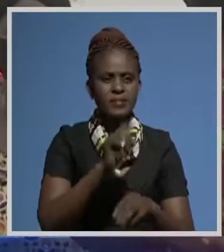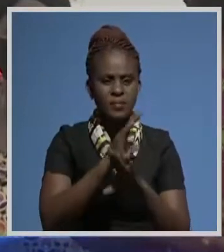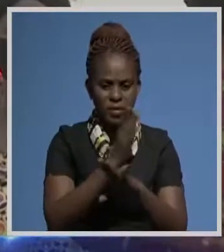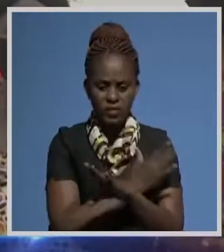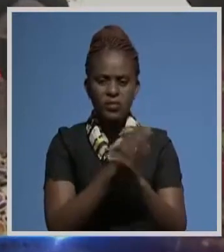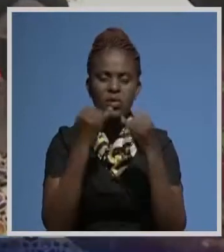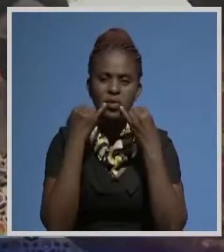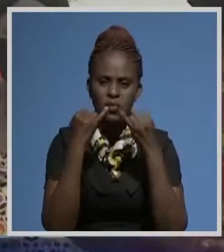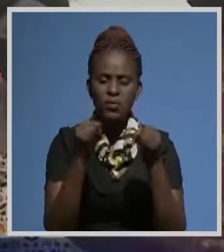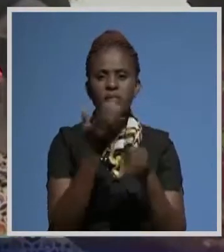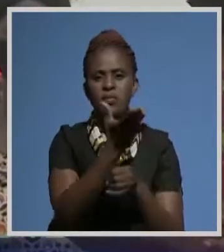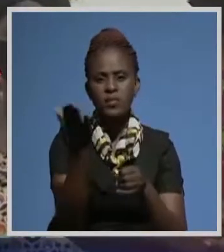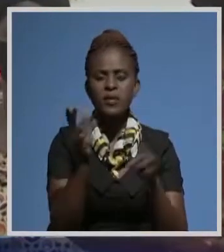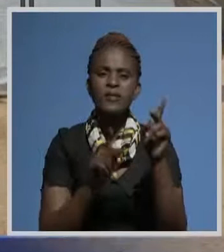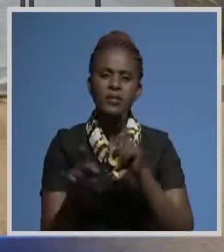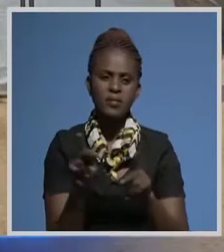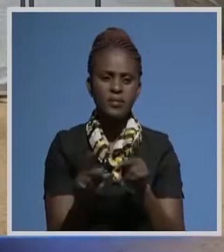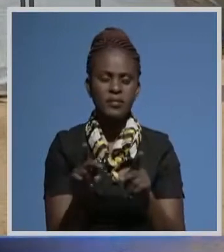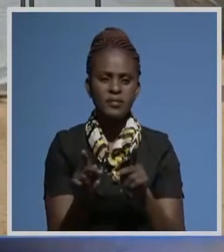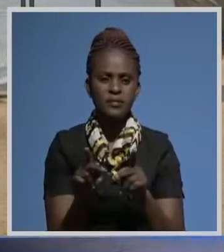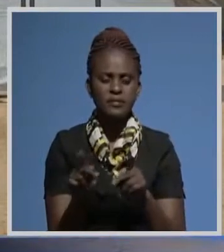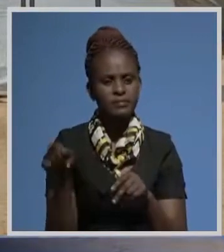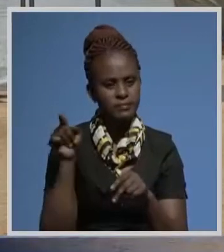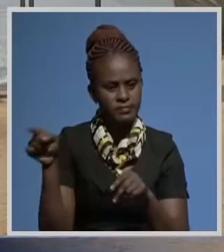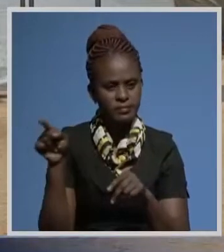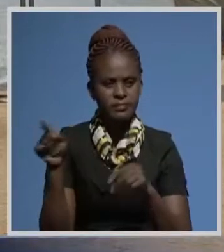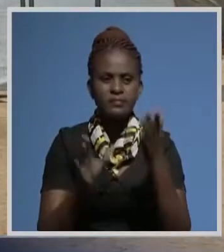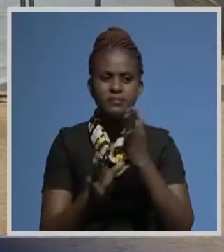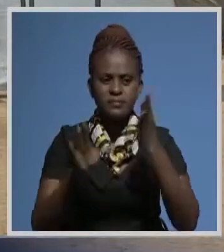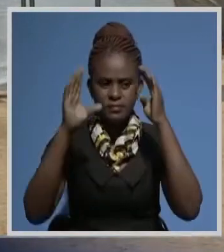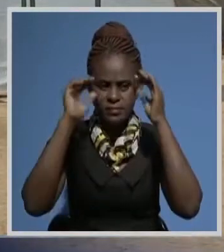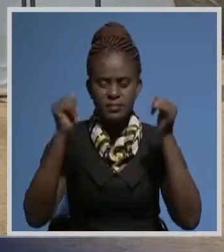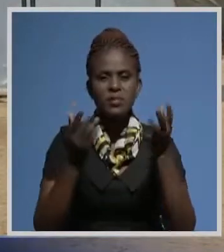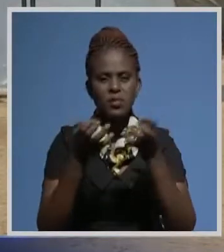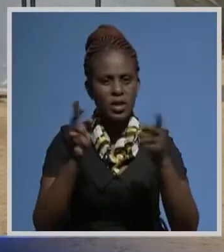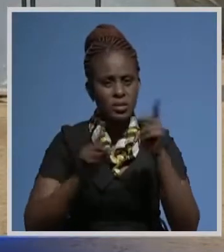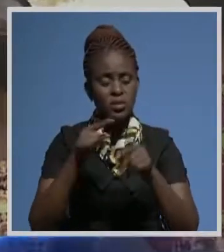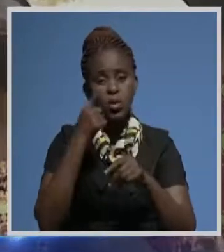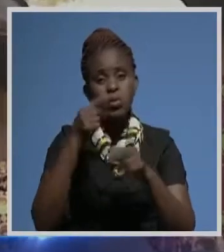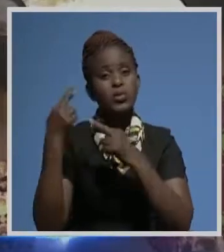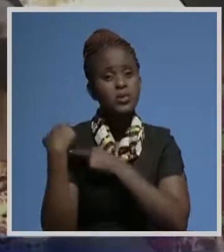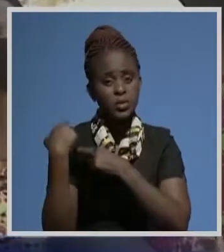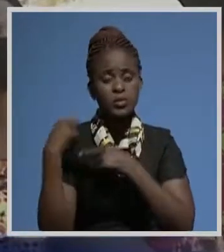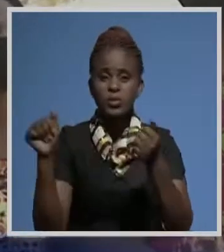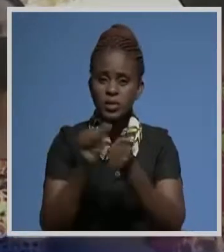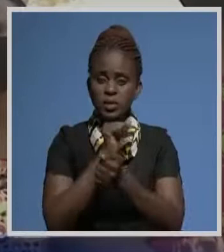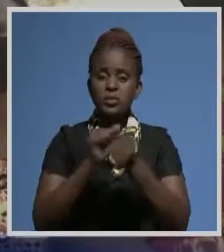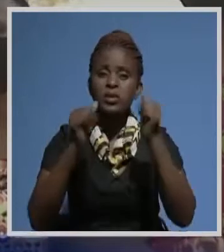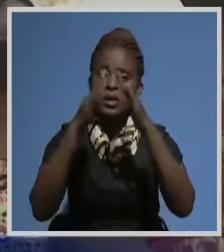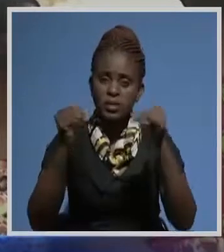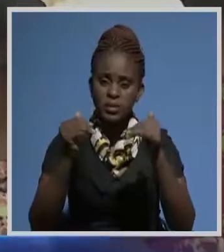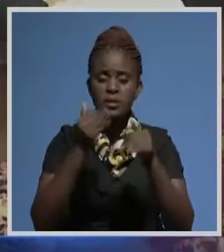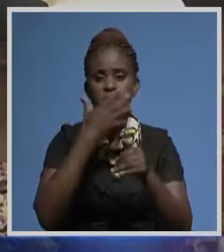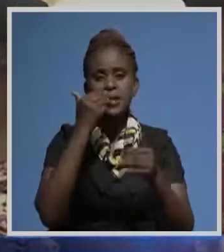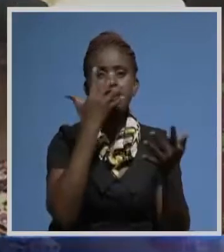enforcement, they should consult. And Mrs. Wina wants perpetrators to be arrested. We have to